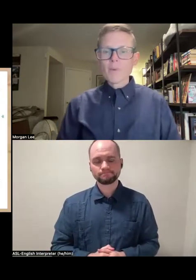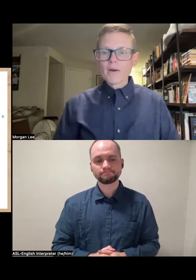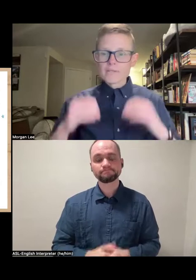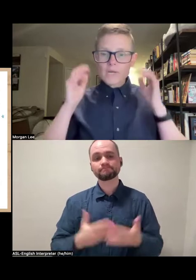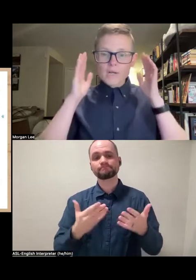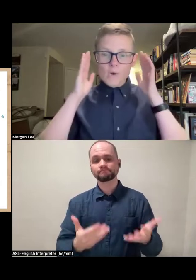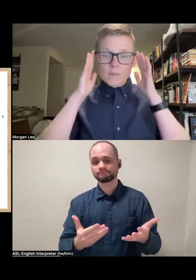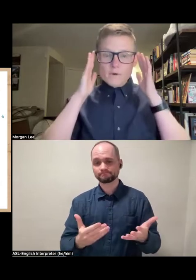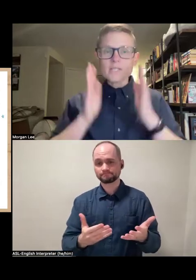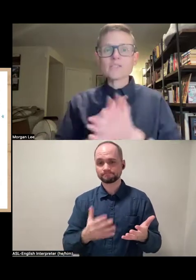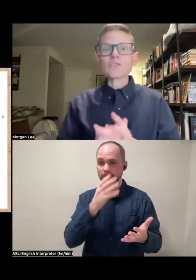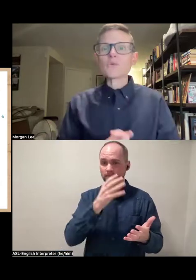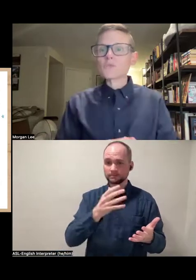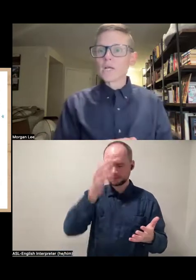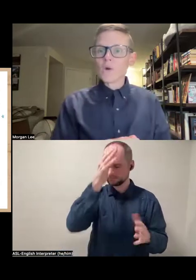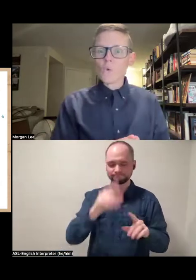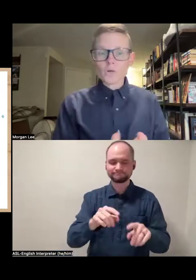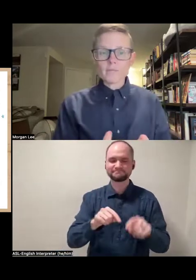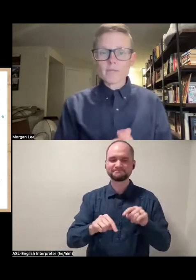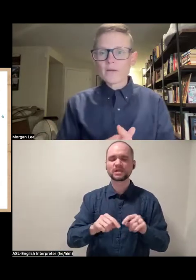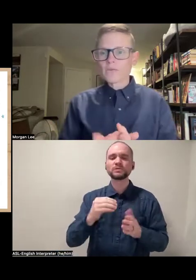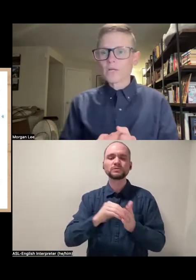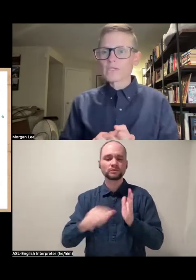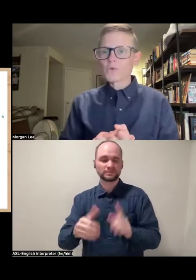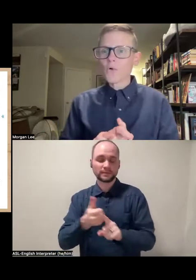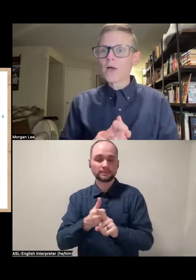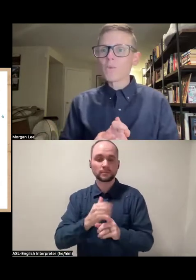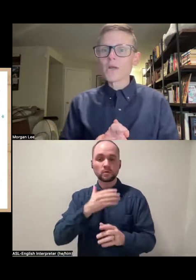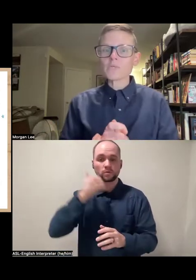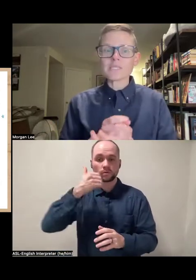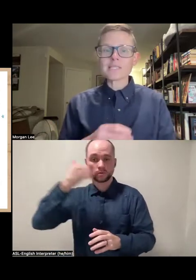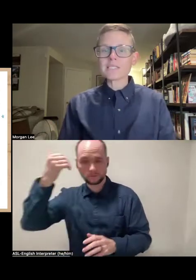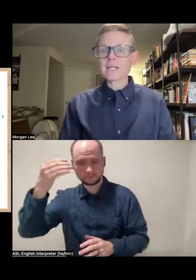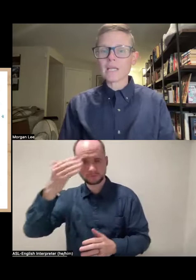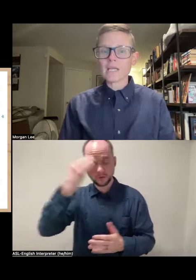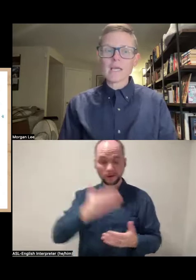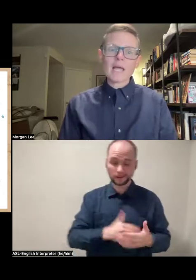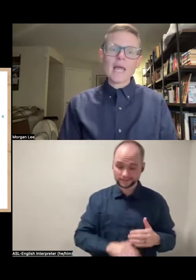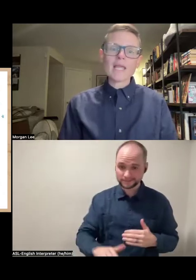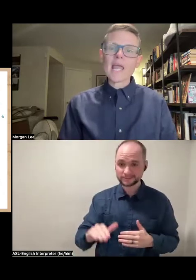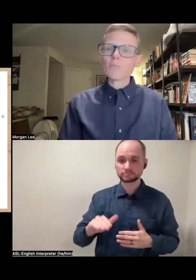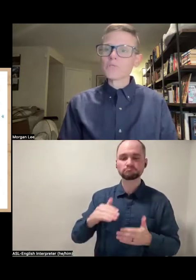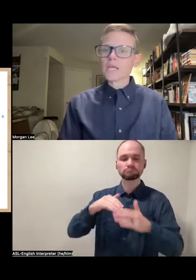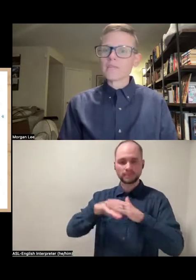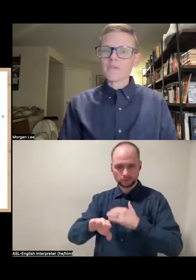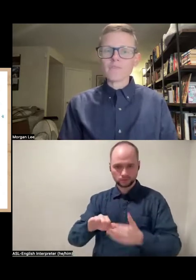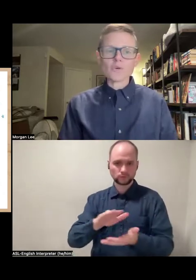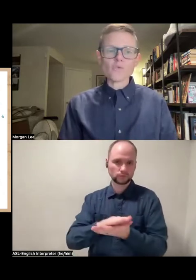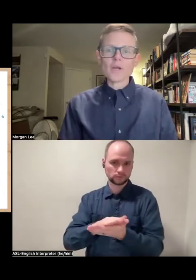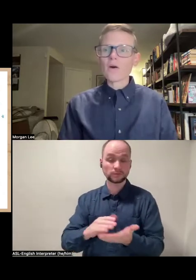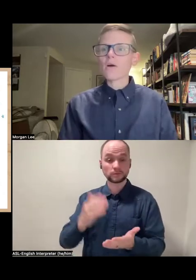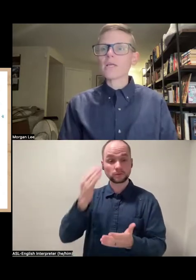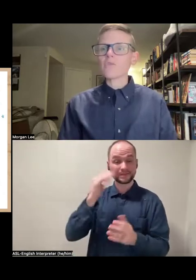So as students are getting older, they're entering into school, and we know statistically 88% of